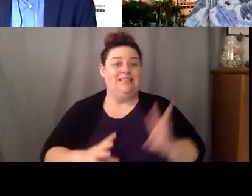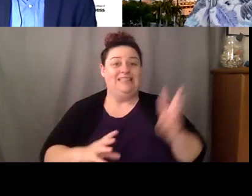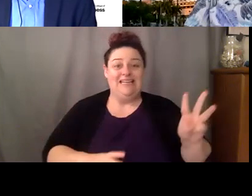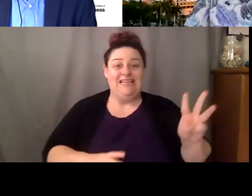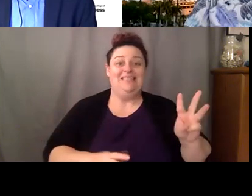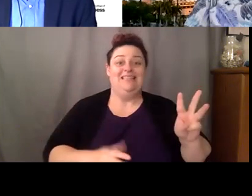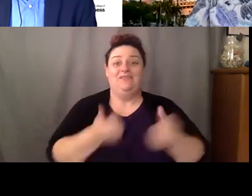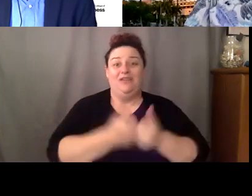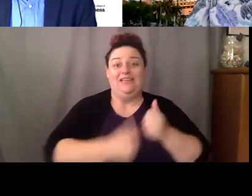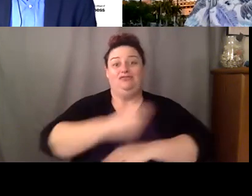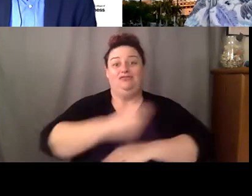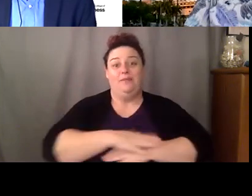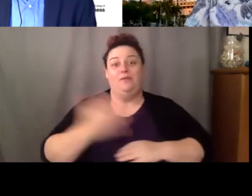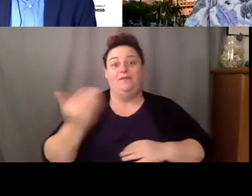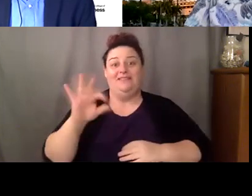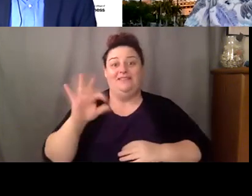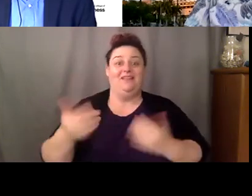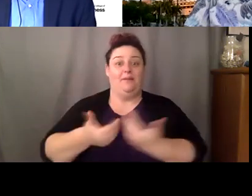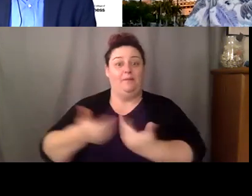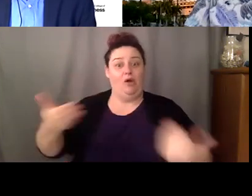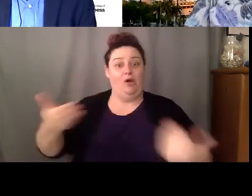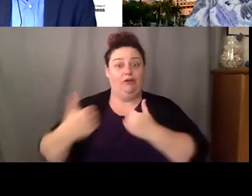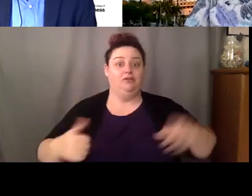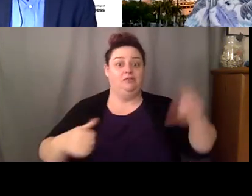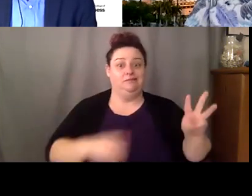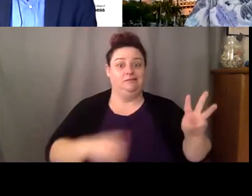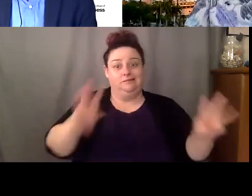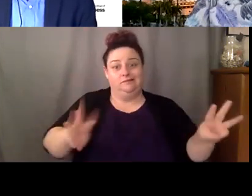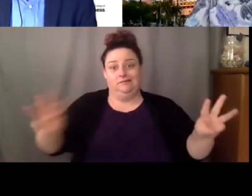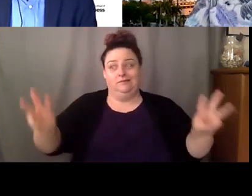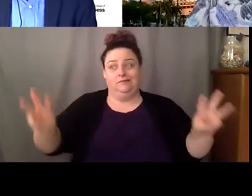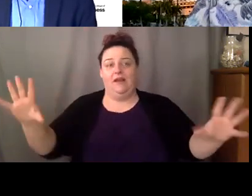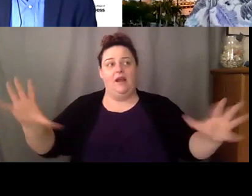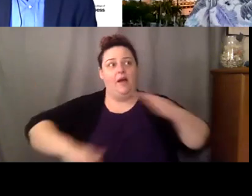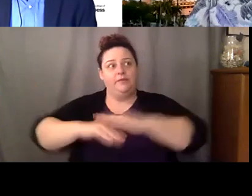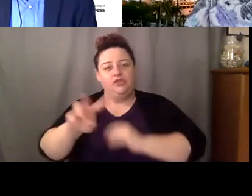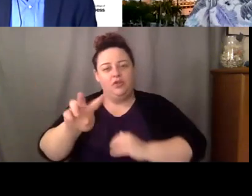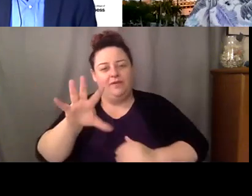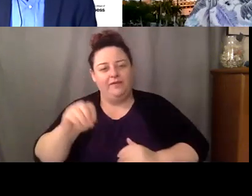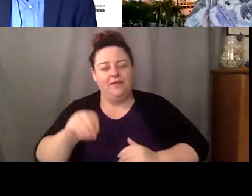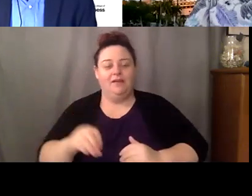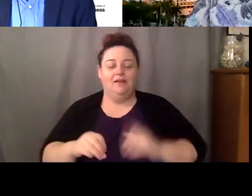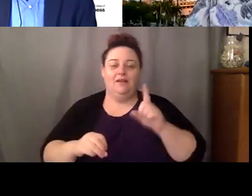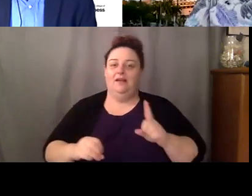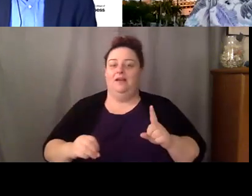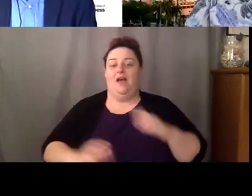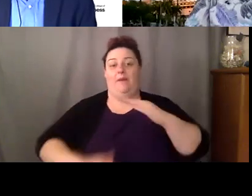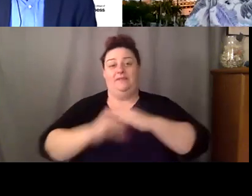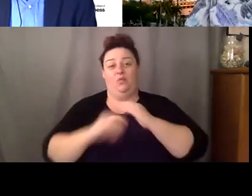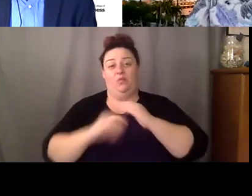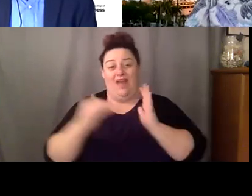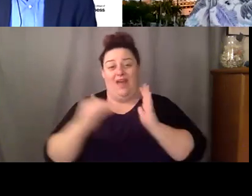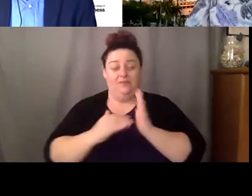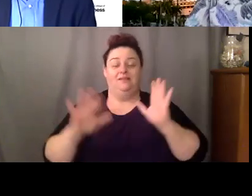round table, 15 feet apart. And then it went to 250 people, no more than 4 concurrent sessions, up to 1,000. That was in our best